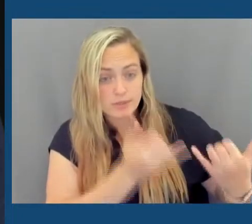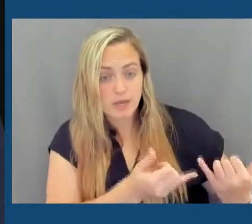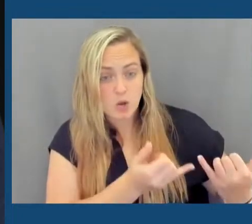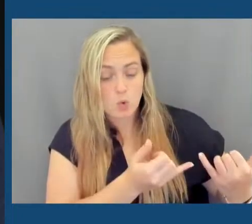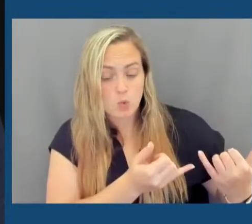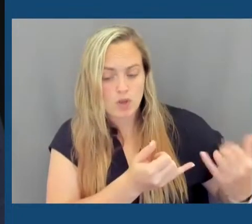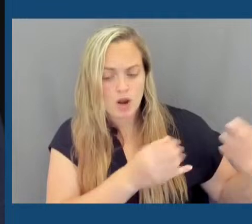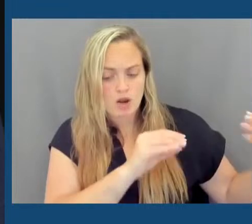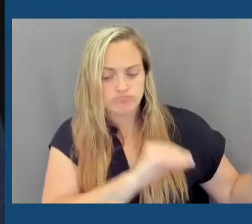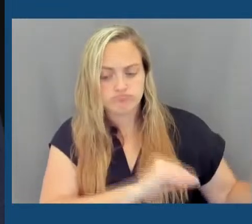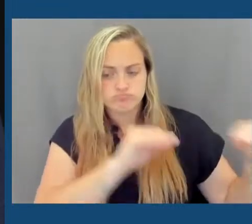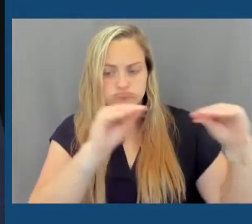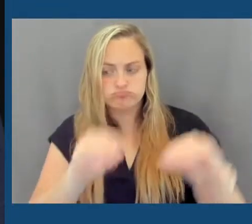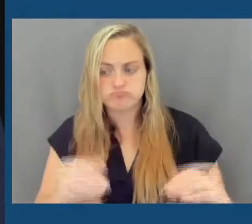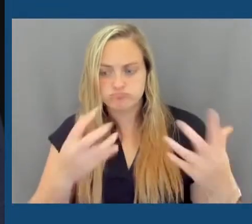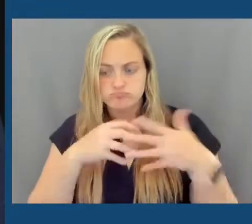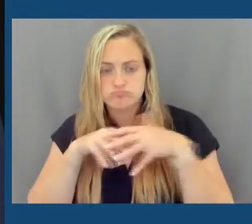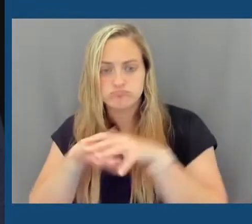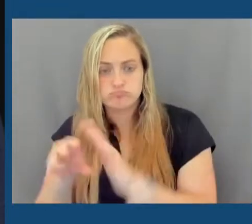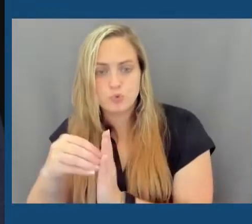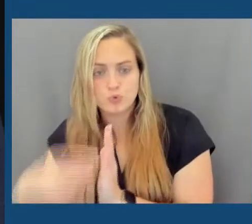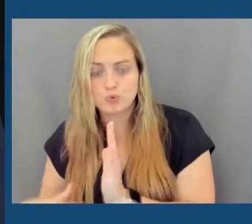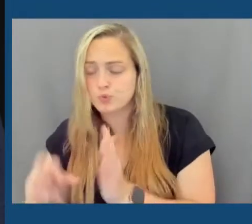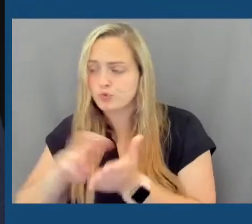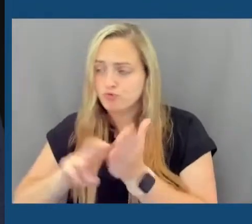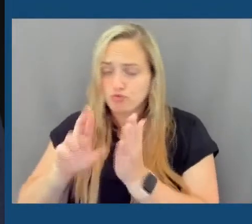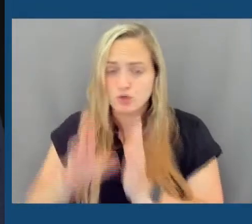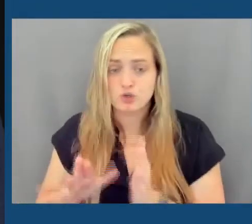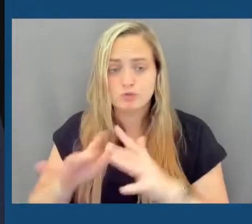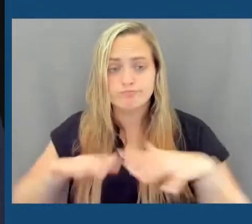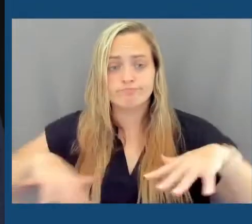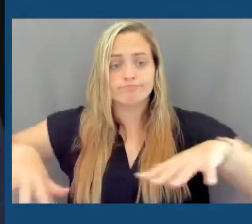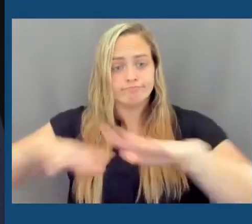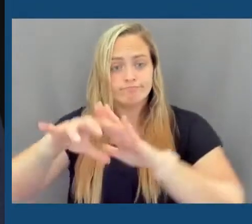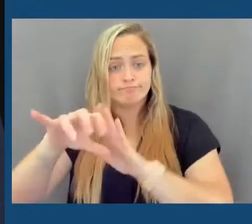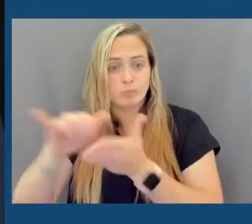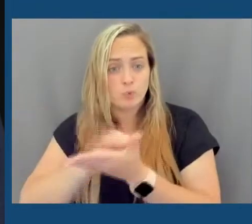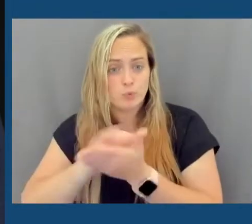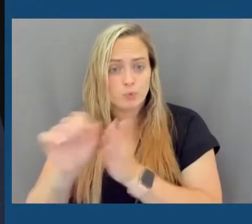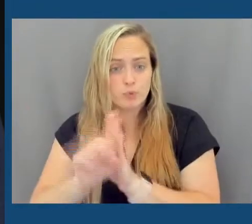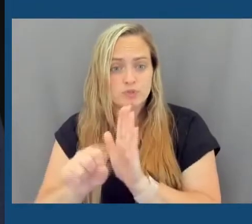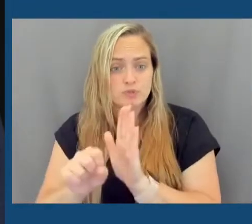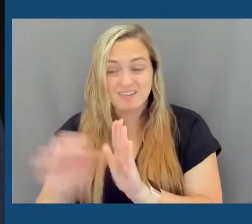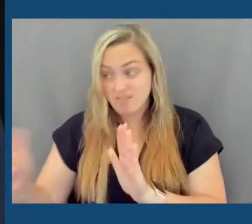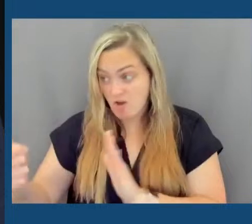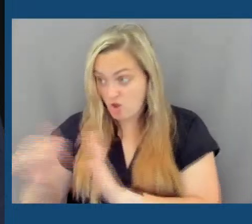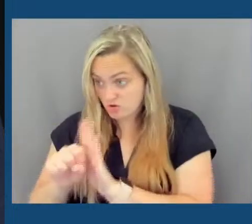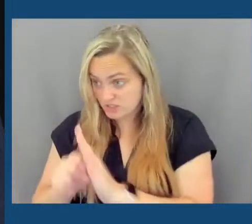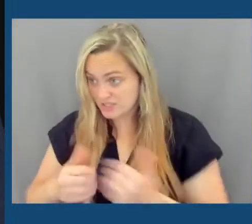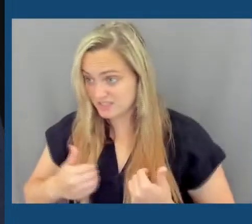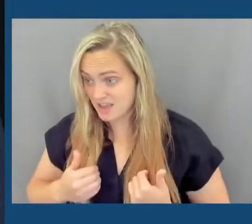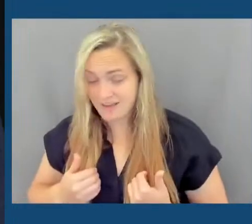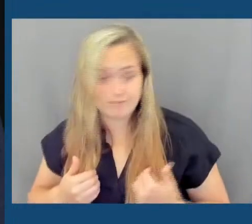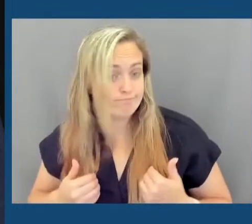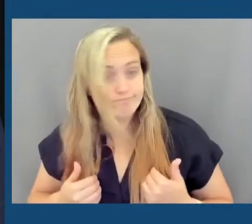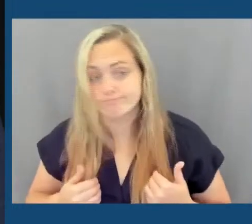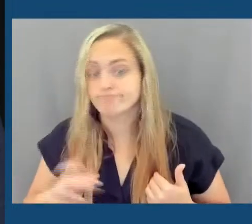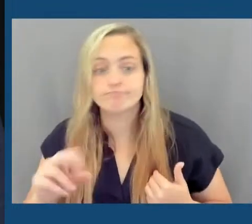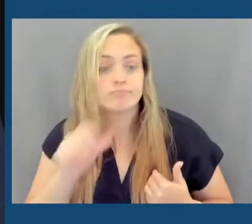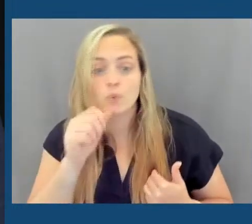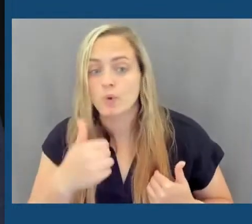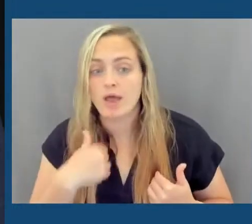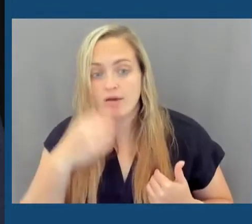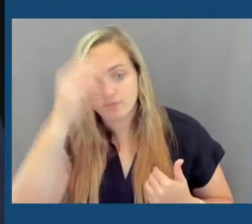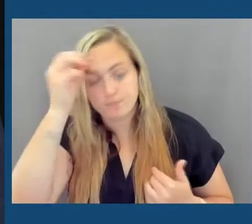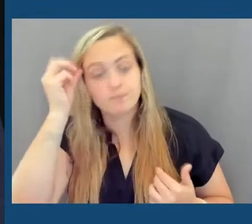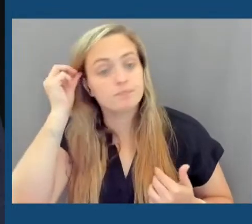that to students and researchers all over the state of New York. No other state has that ambition, but we do.